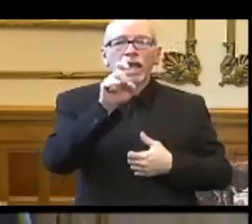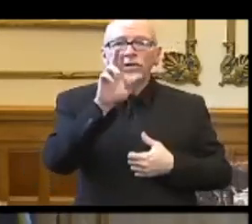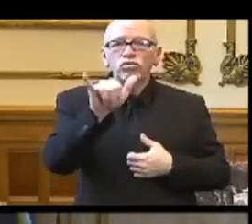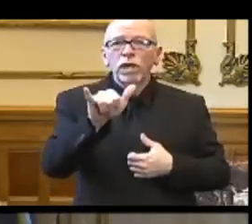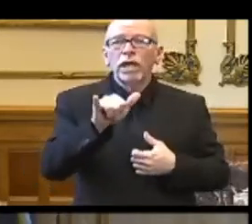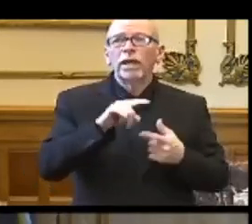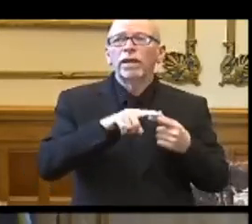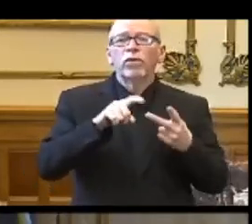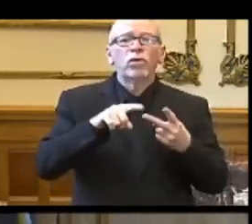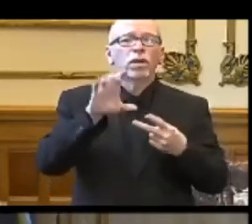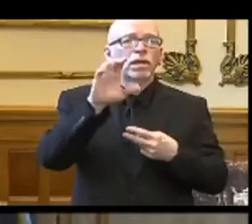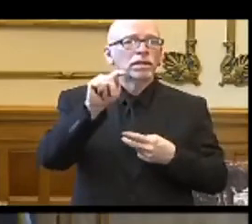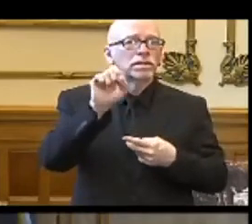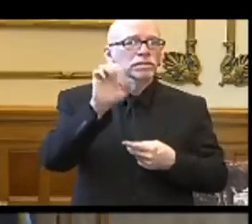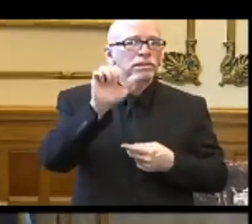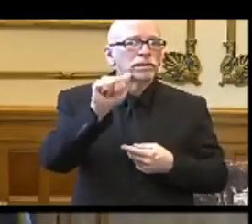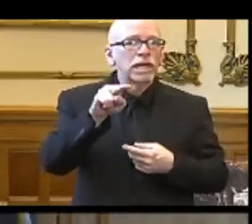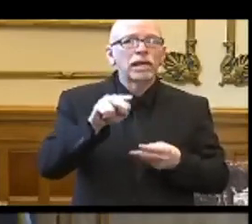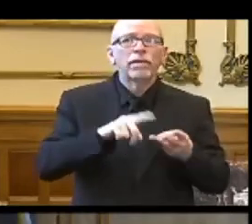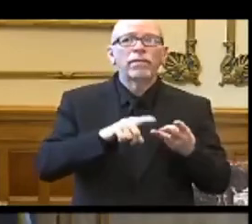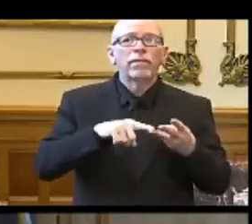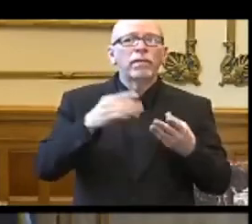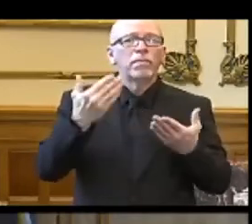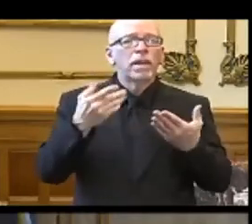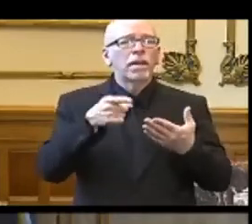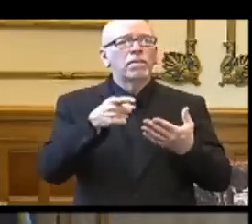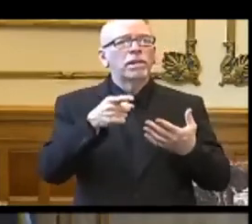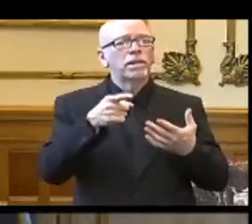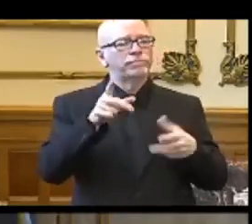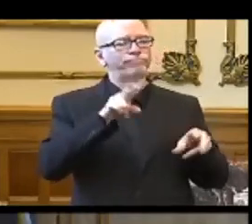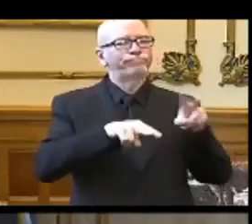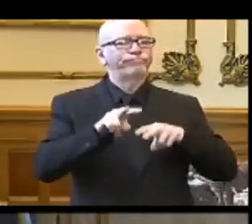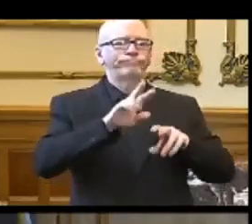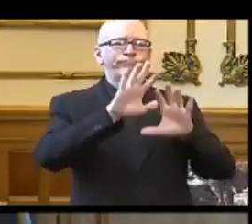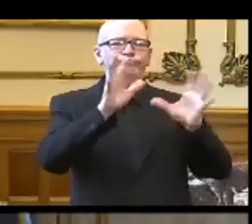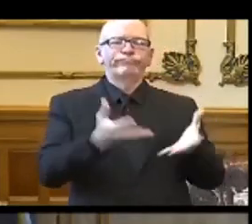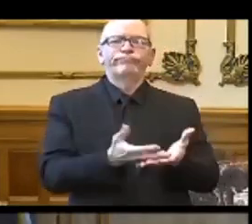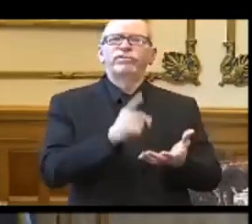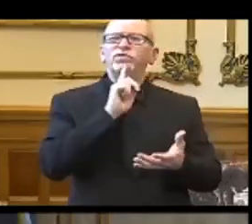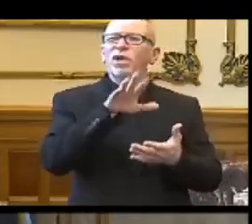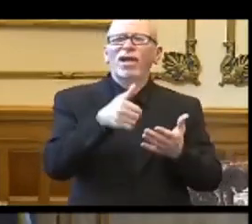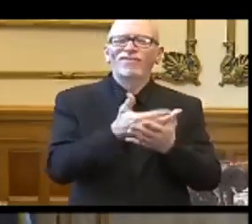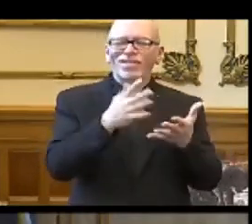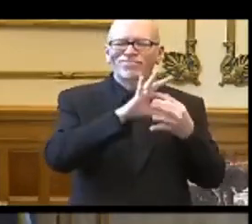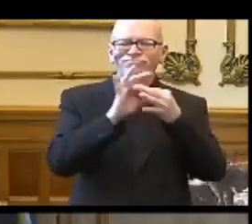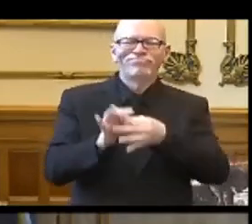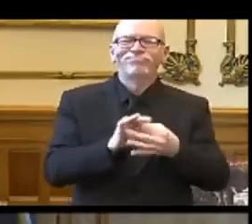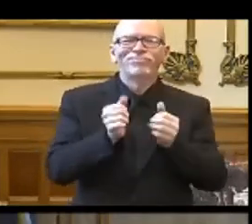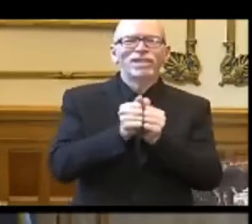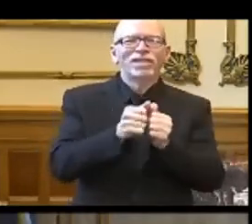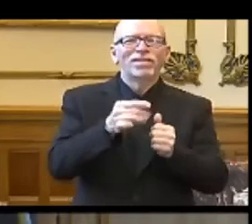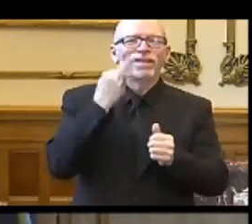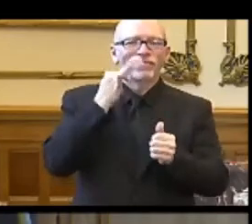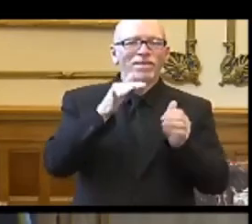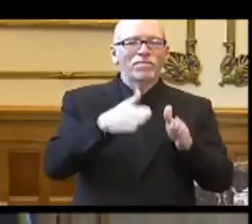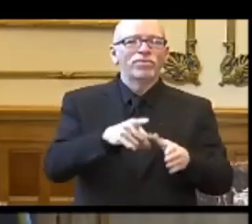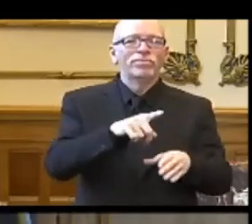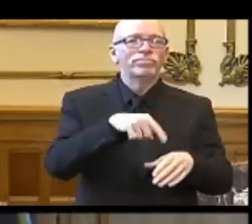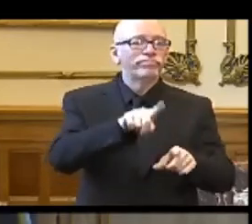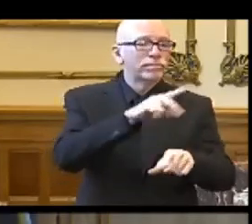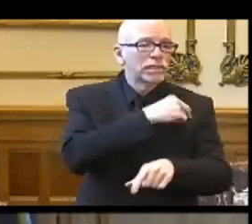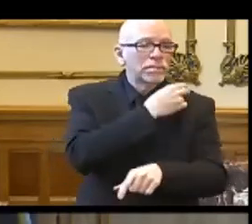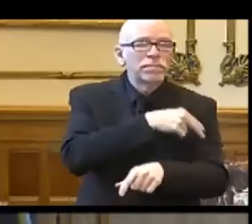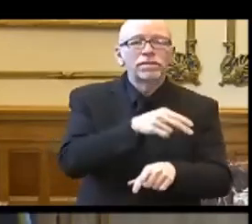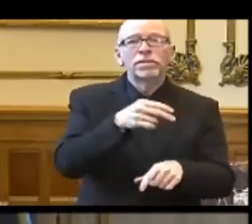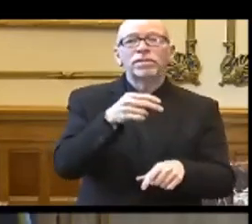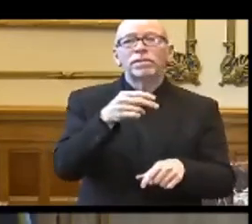may be a CT scan, it may be the clinical picture. All of that goes together when a person is hospitalized, when a